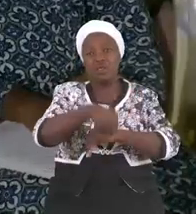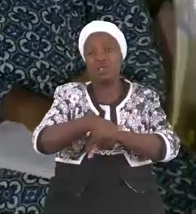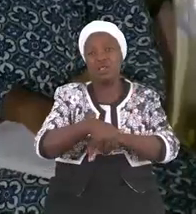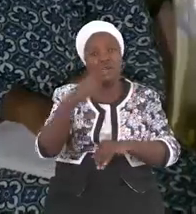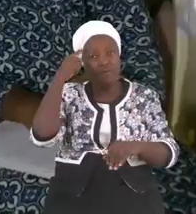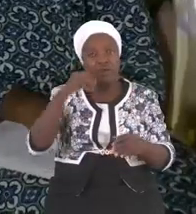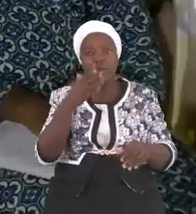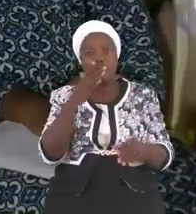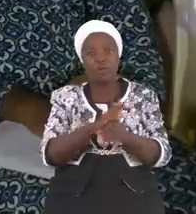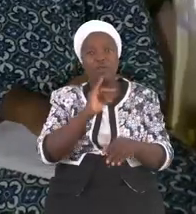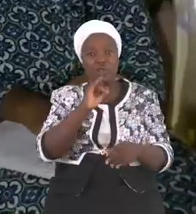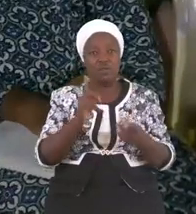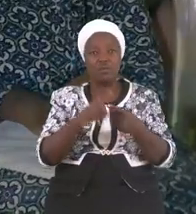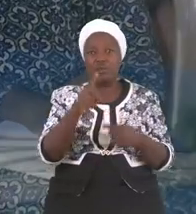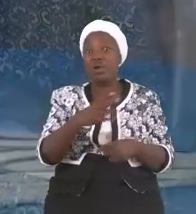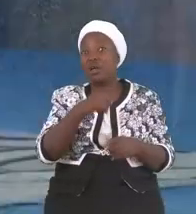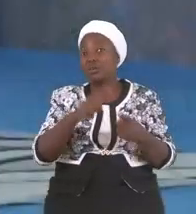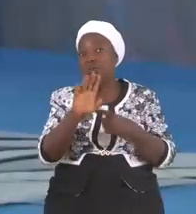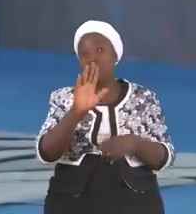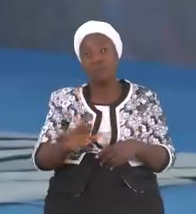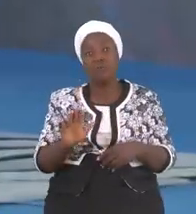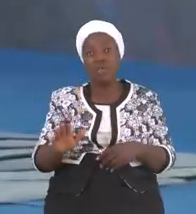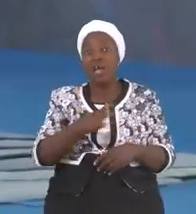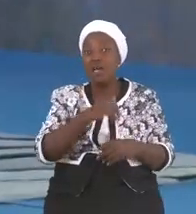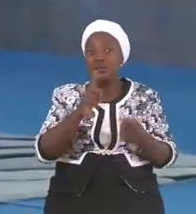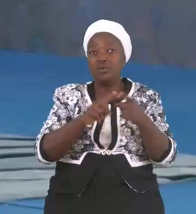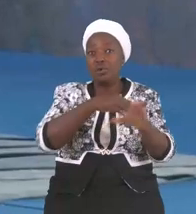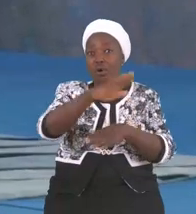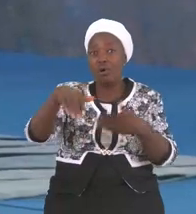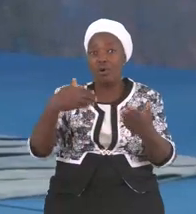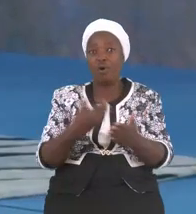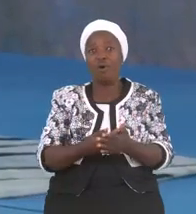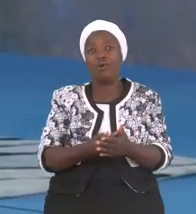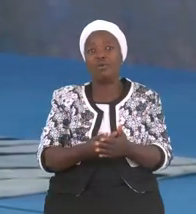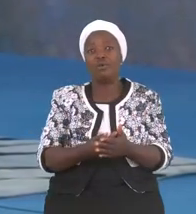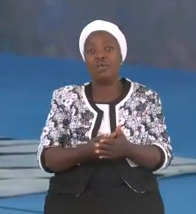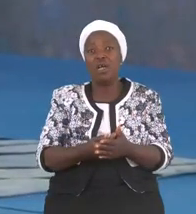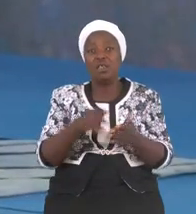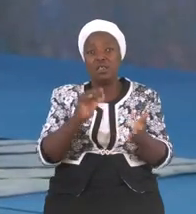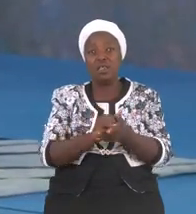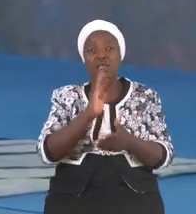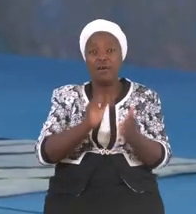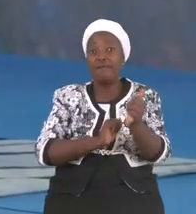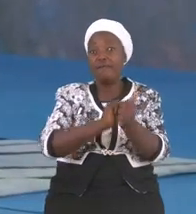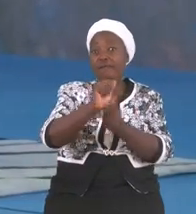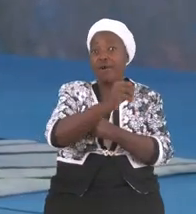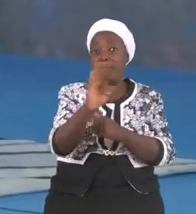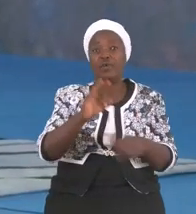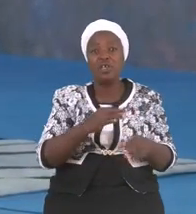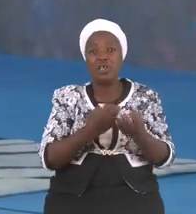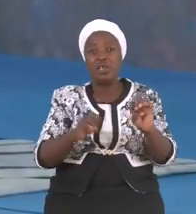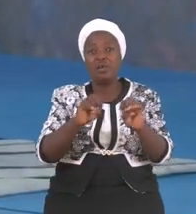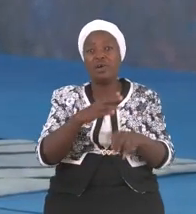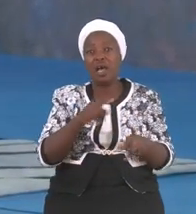unto you and to your children and to all that are far off, even as many as